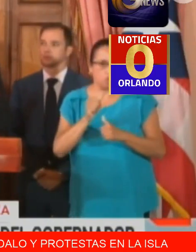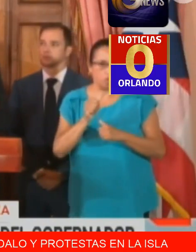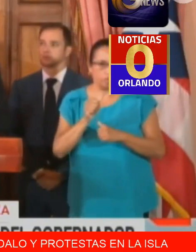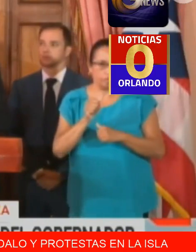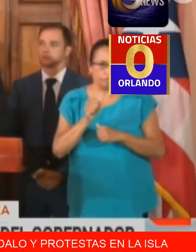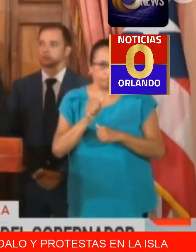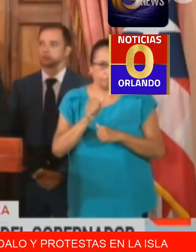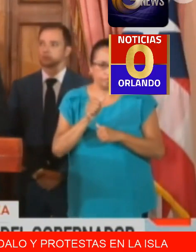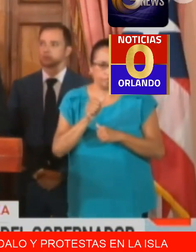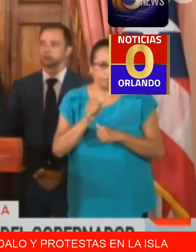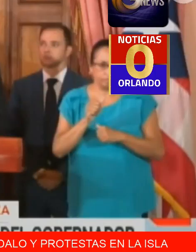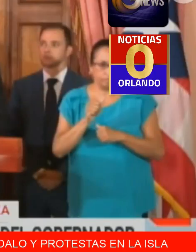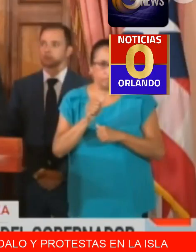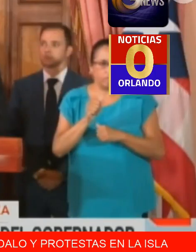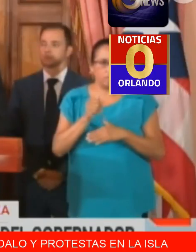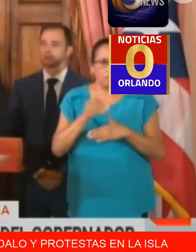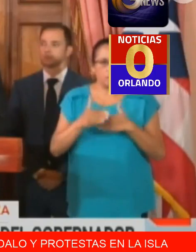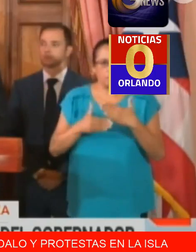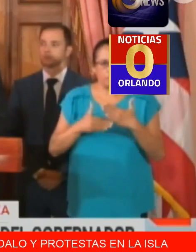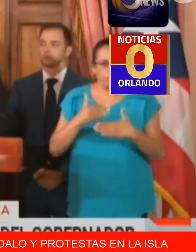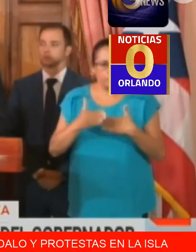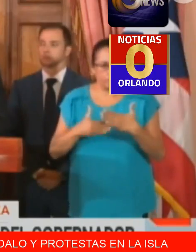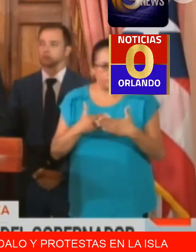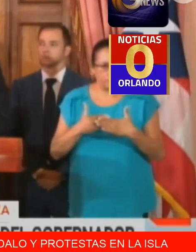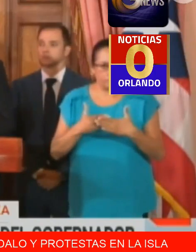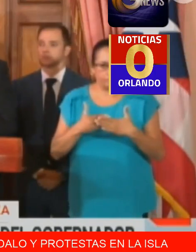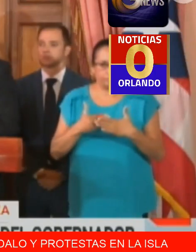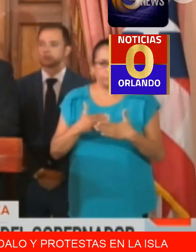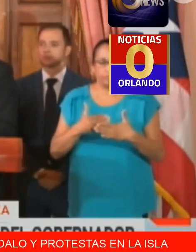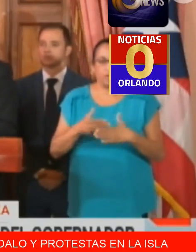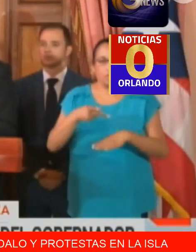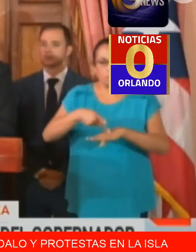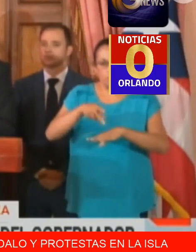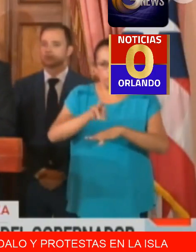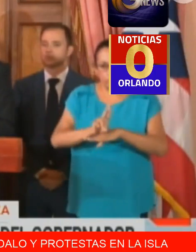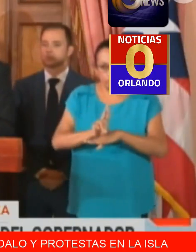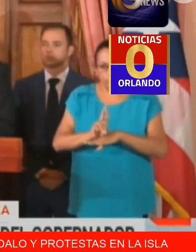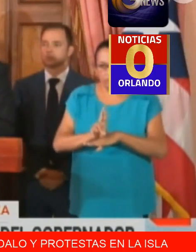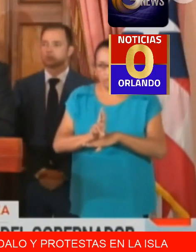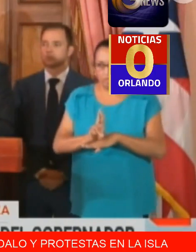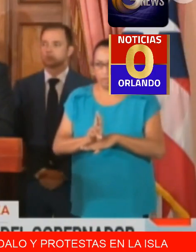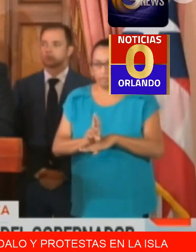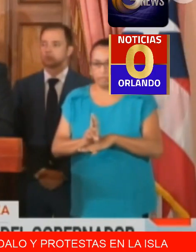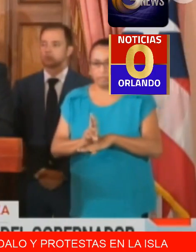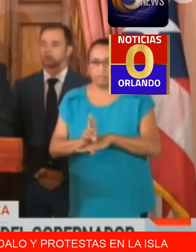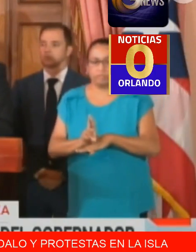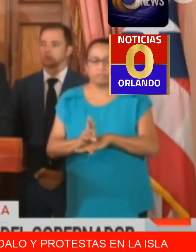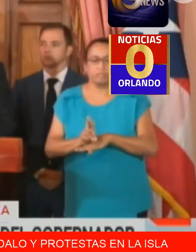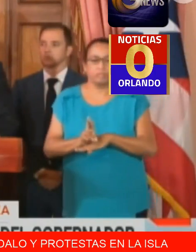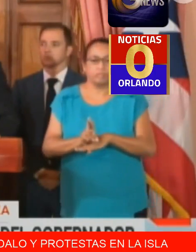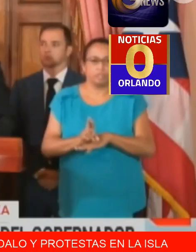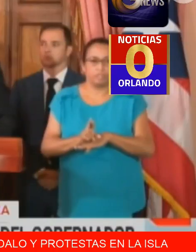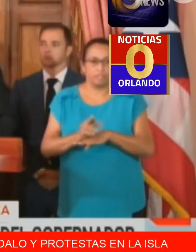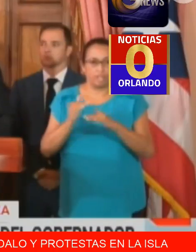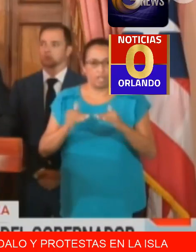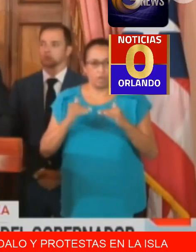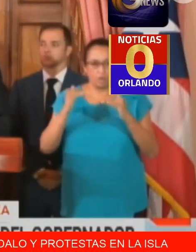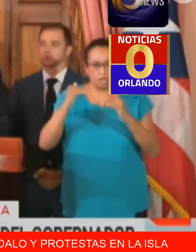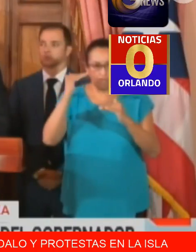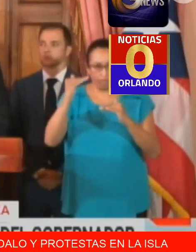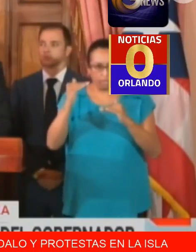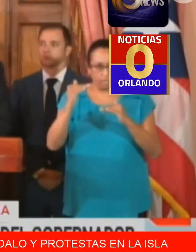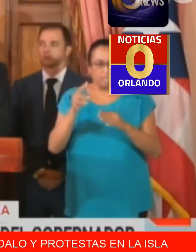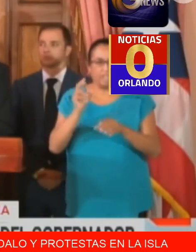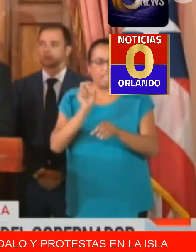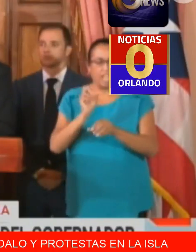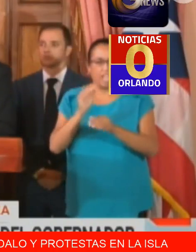with the perception that's being established. Puerto Rico is at its lowest levels in